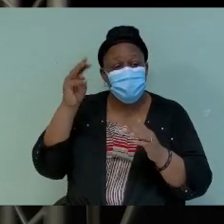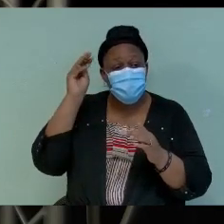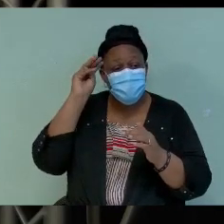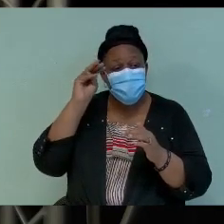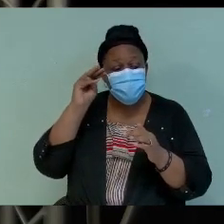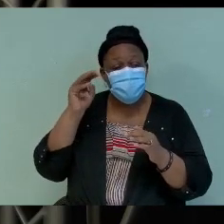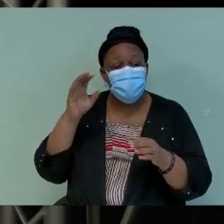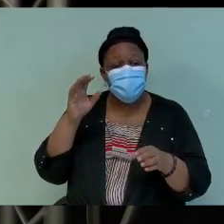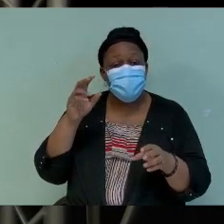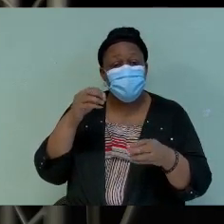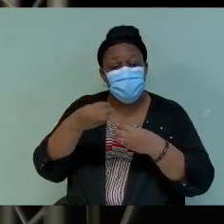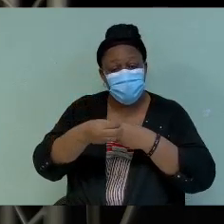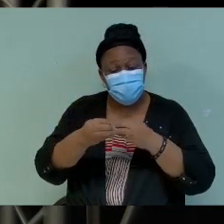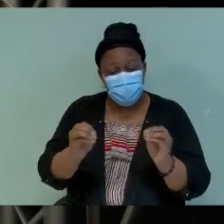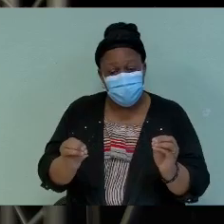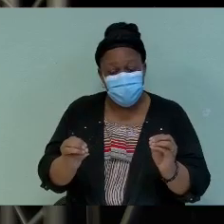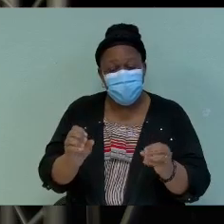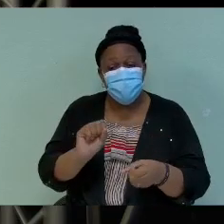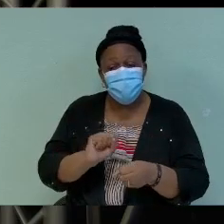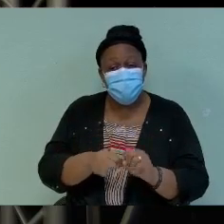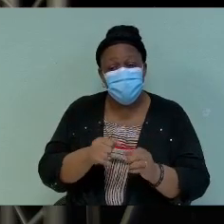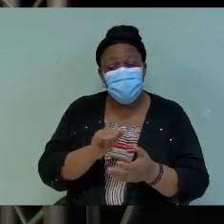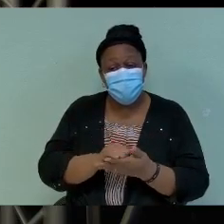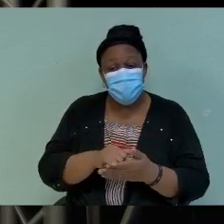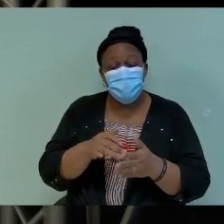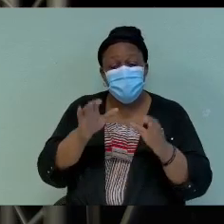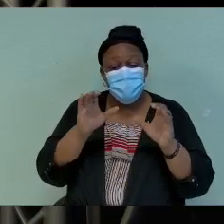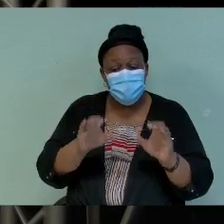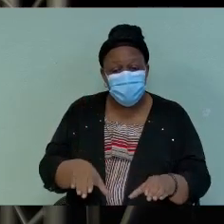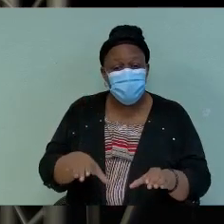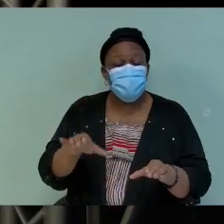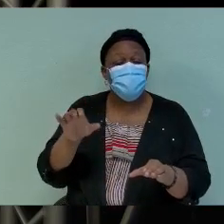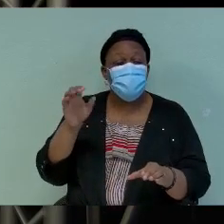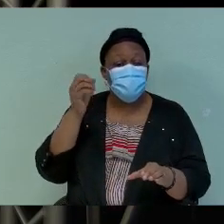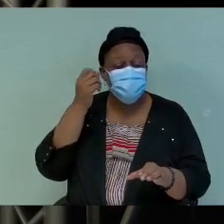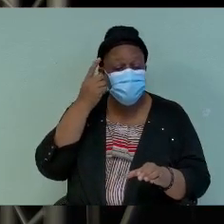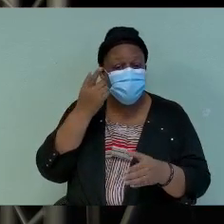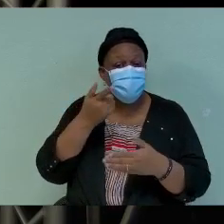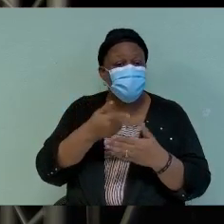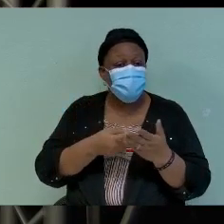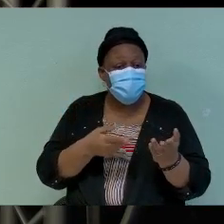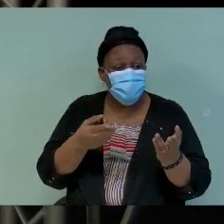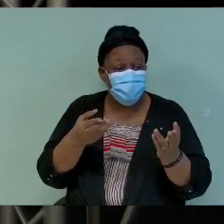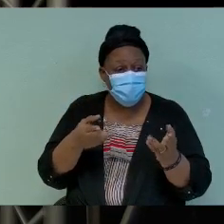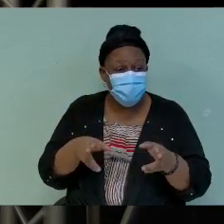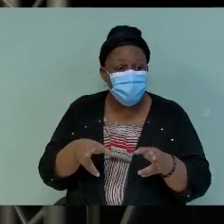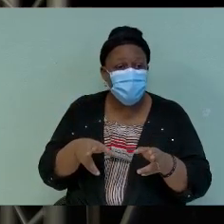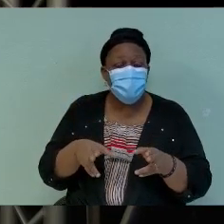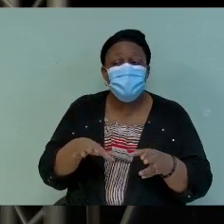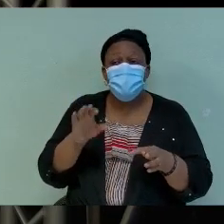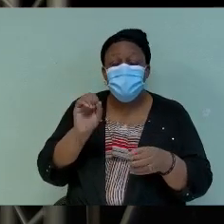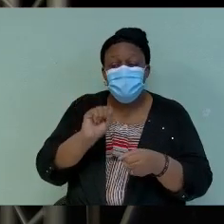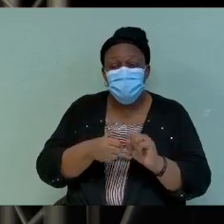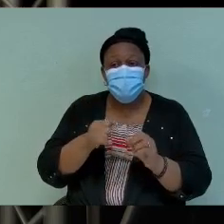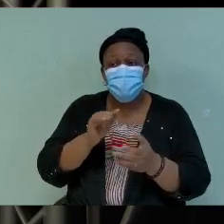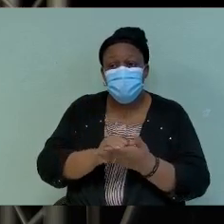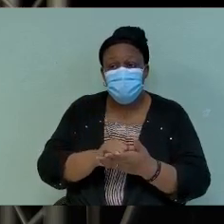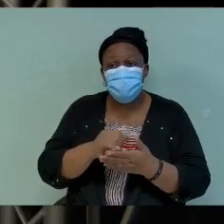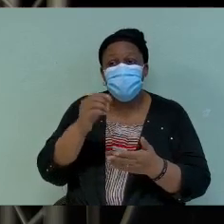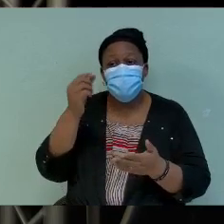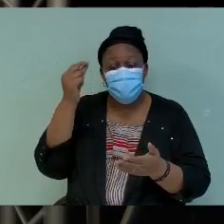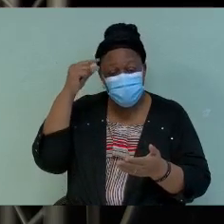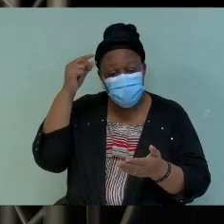concerns. And I'm certain soon and very soon we will see the government reveal a plan to address